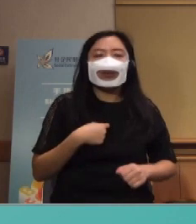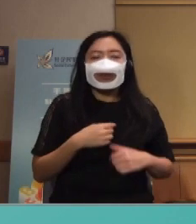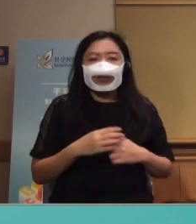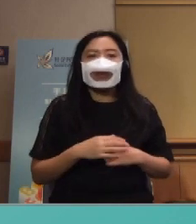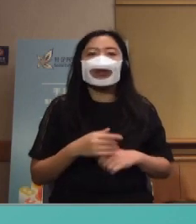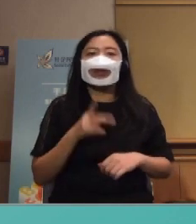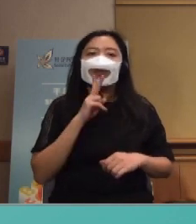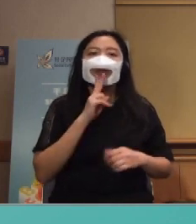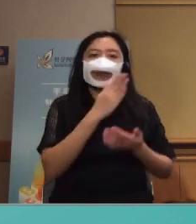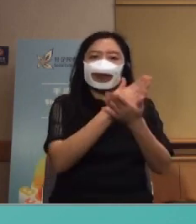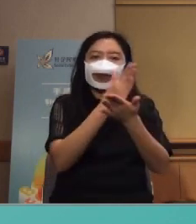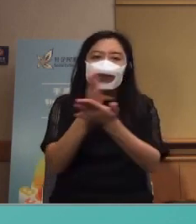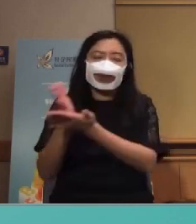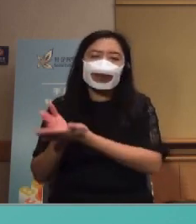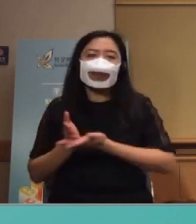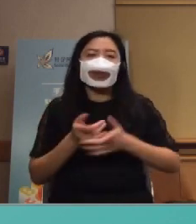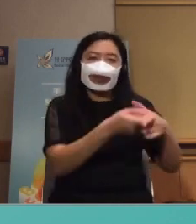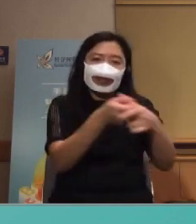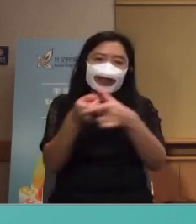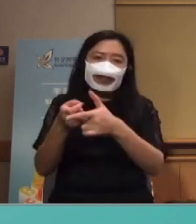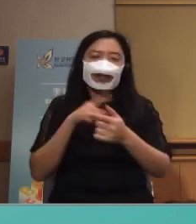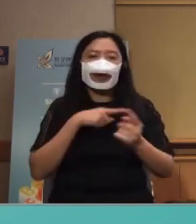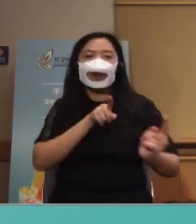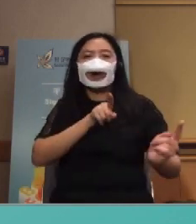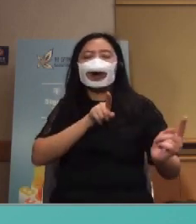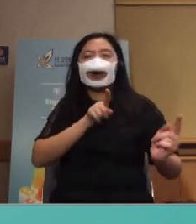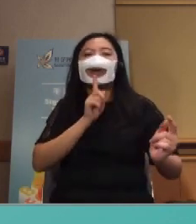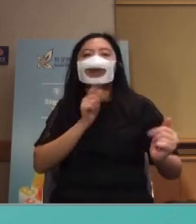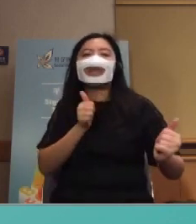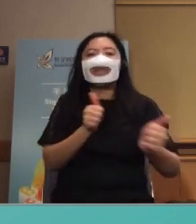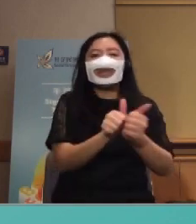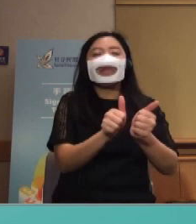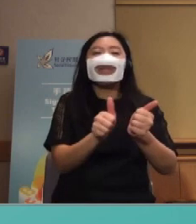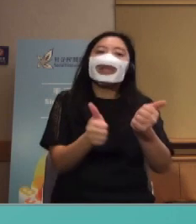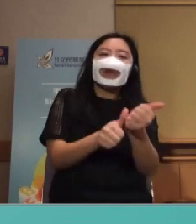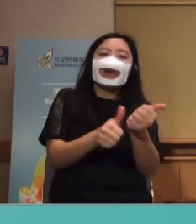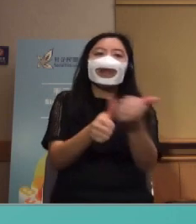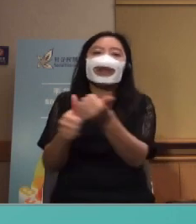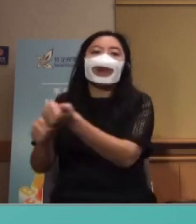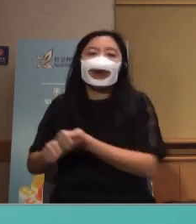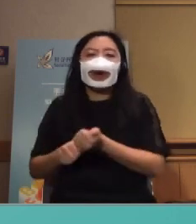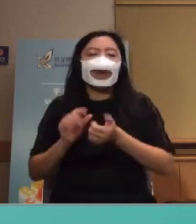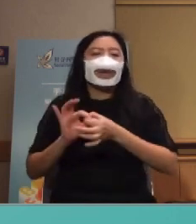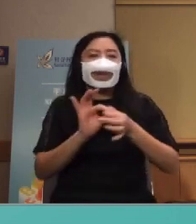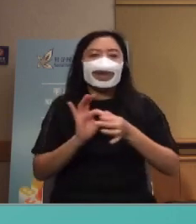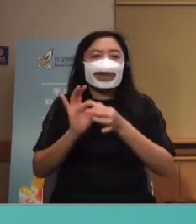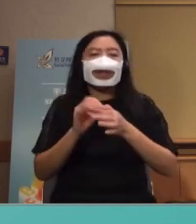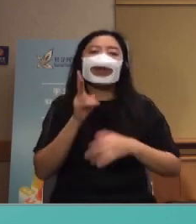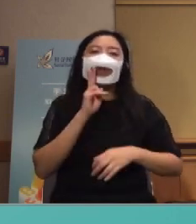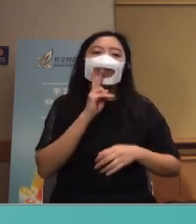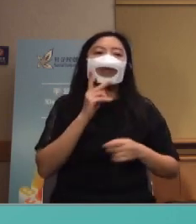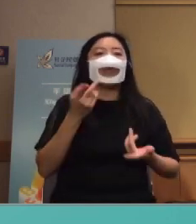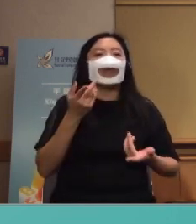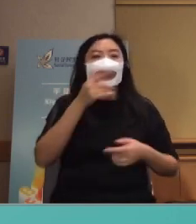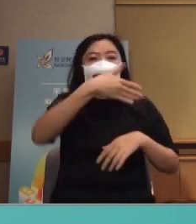actually lead this kind of future. And for stuff like us, we just want to be the backbone to allow projects, creators, corporates to execute, right? And the